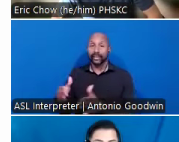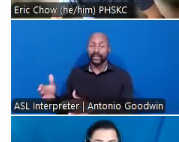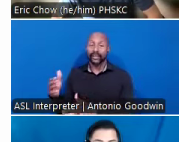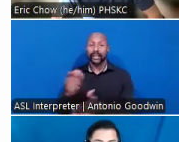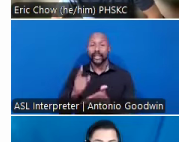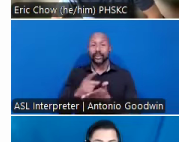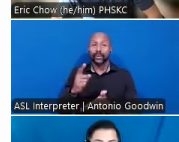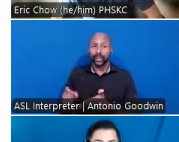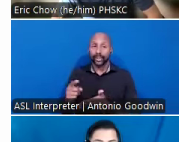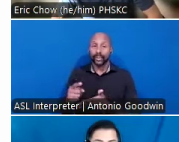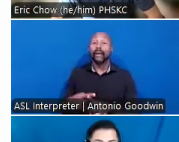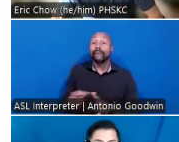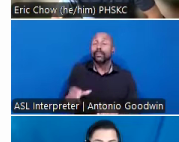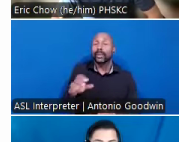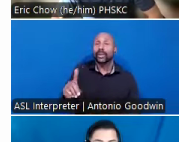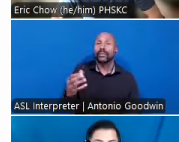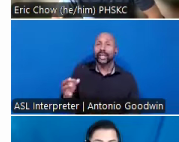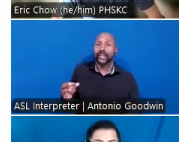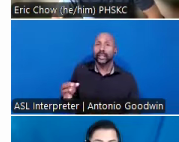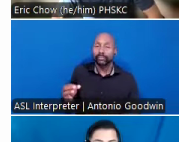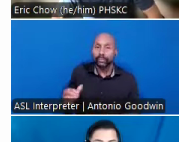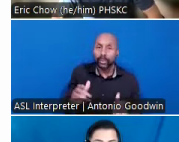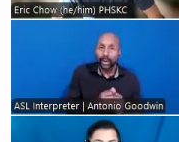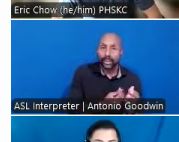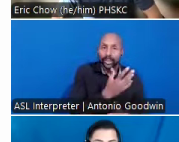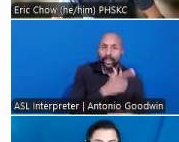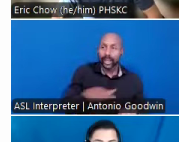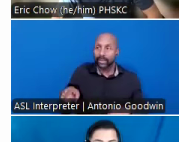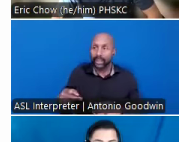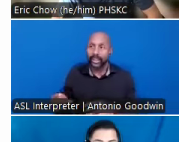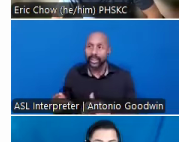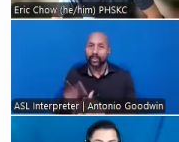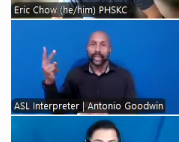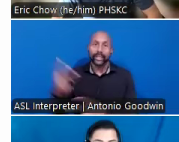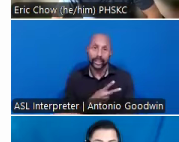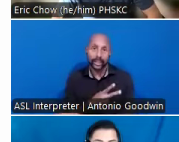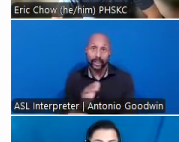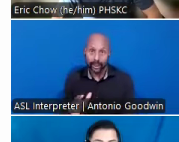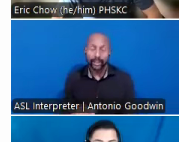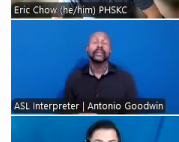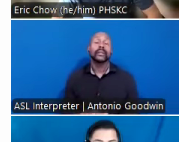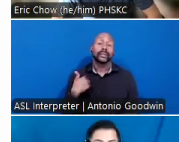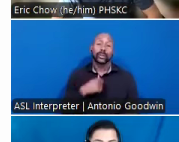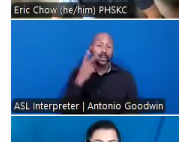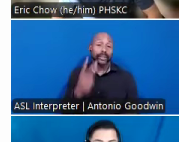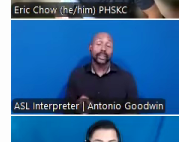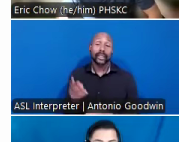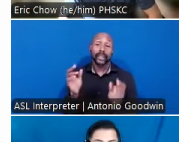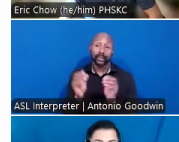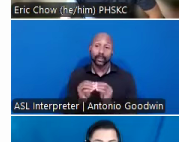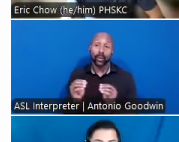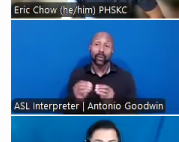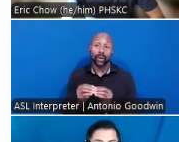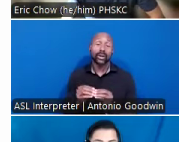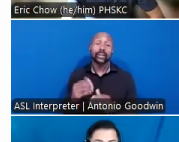have seen in the spring. So with this current wave, we are definitely seeing more mortality associated with